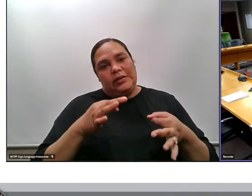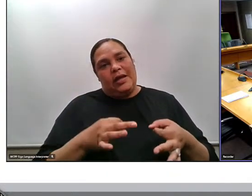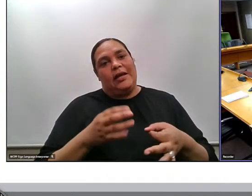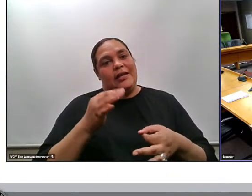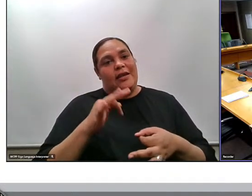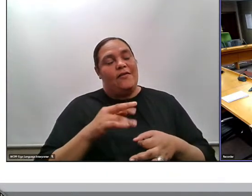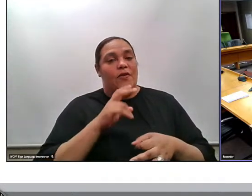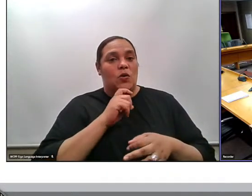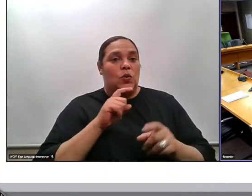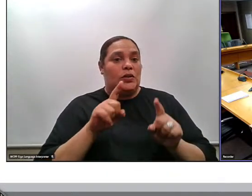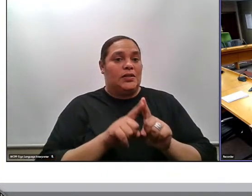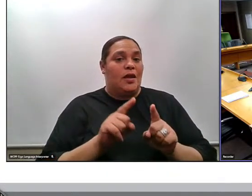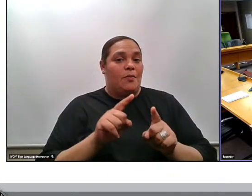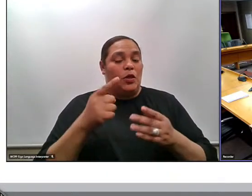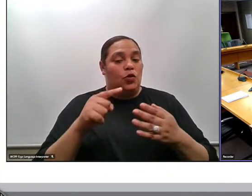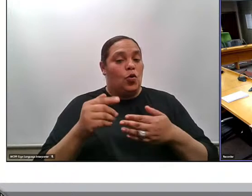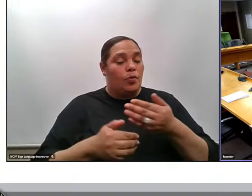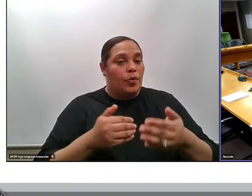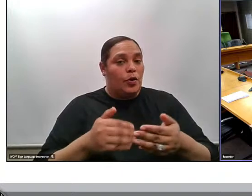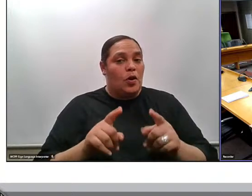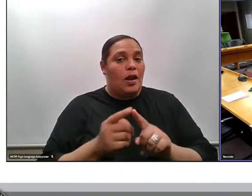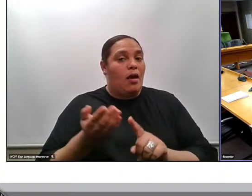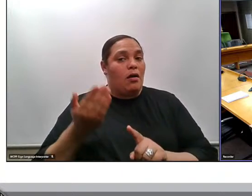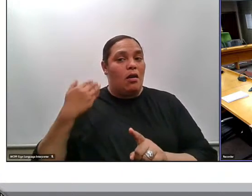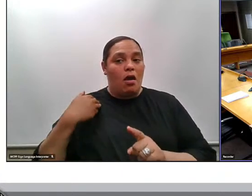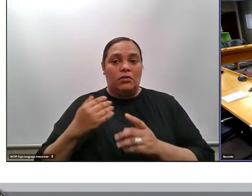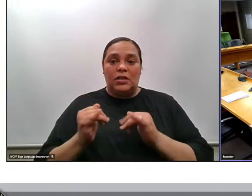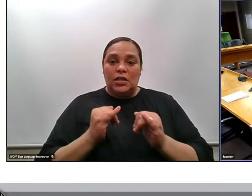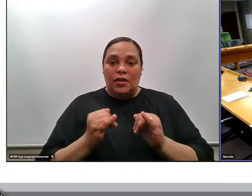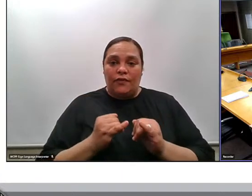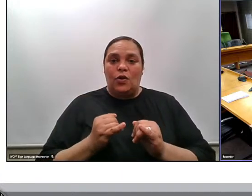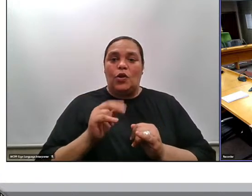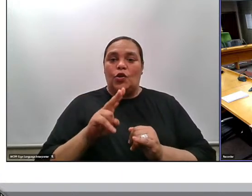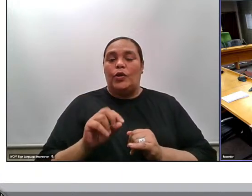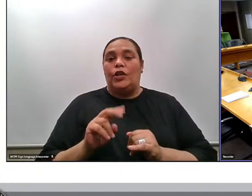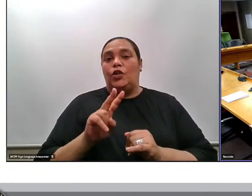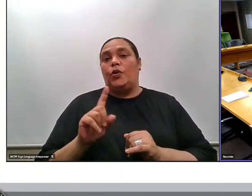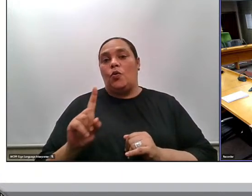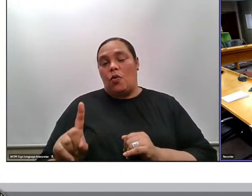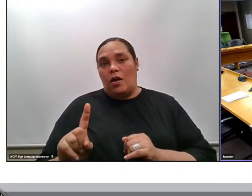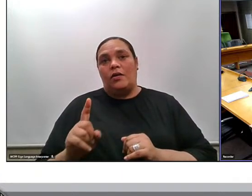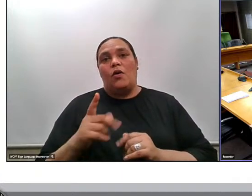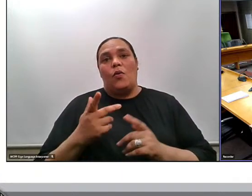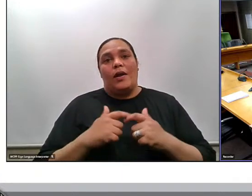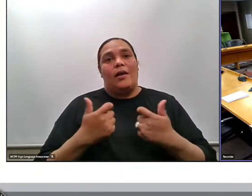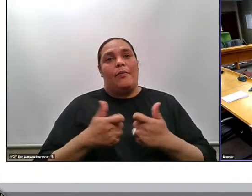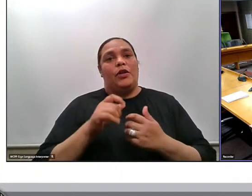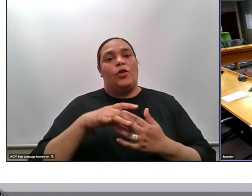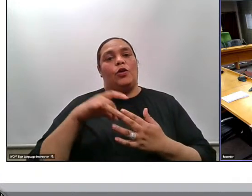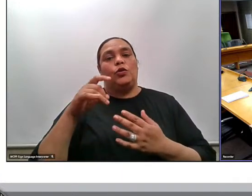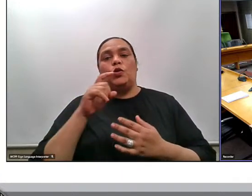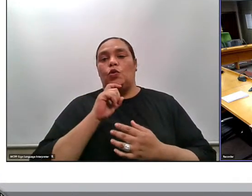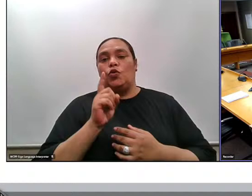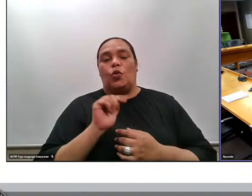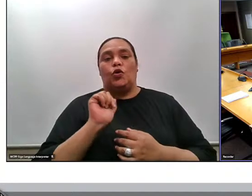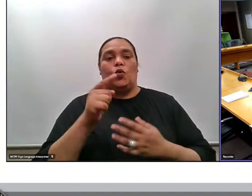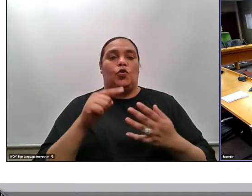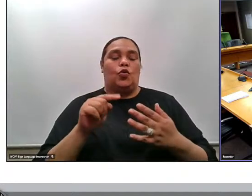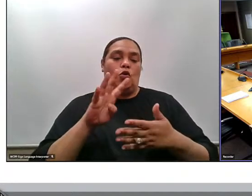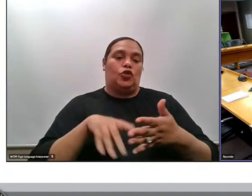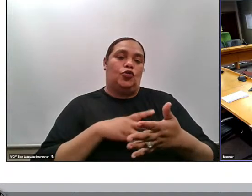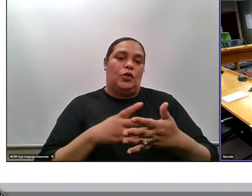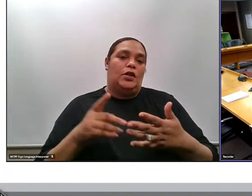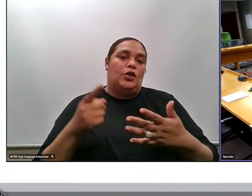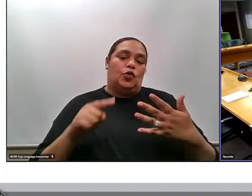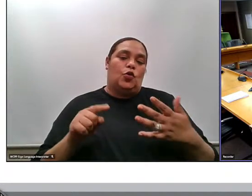we will use the same scoring process as the last interview in 2021, where the committee chose to use the score sheet to